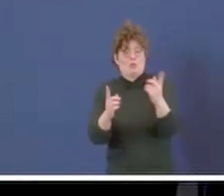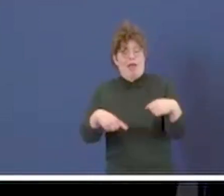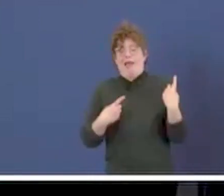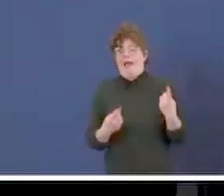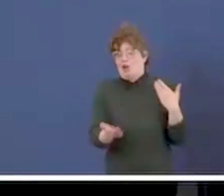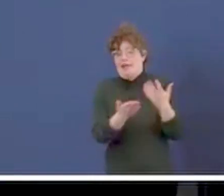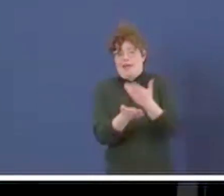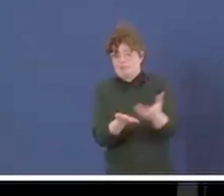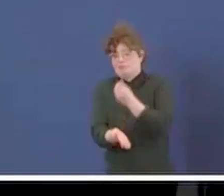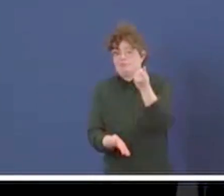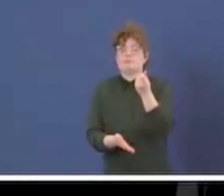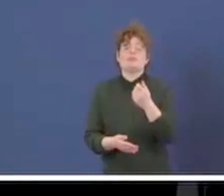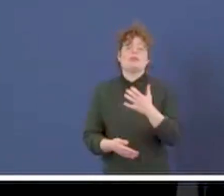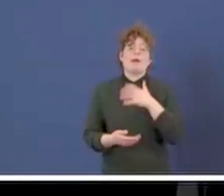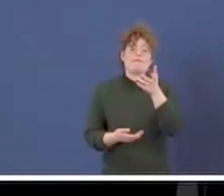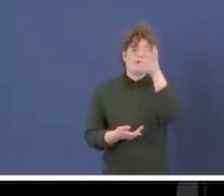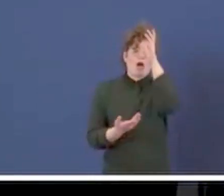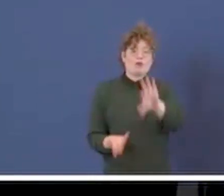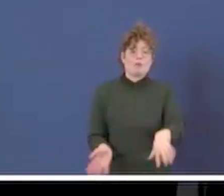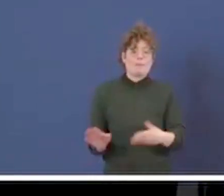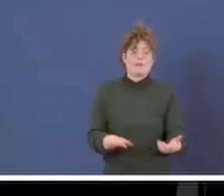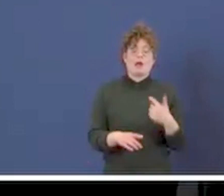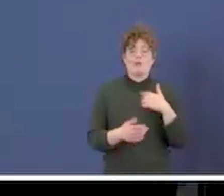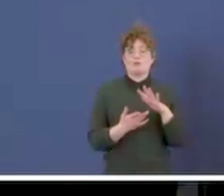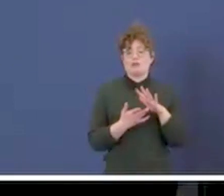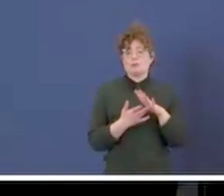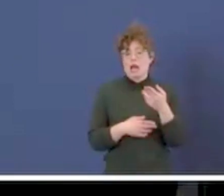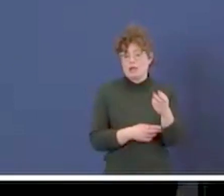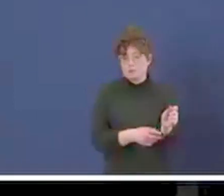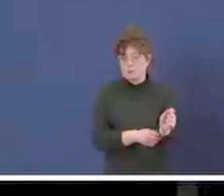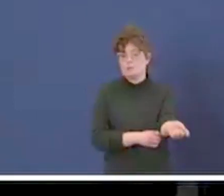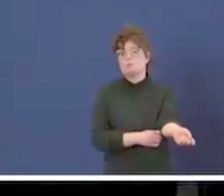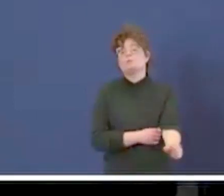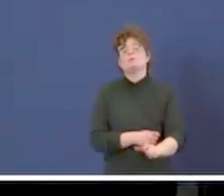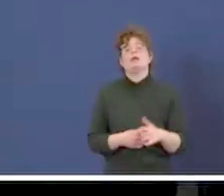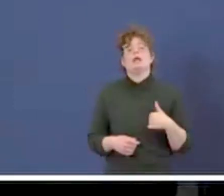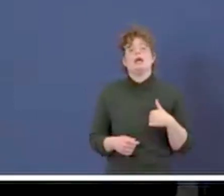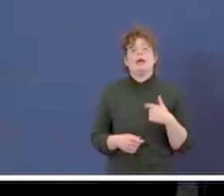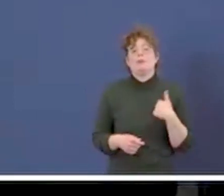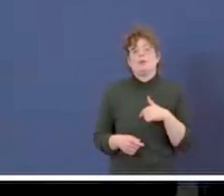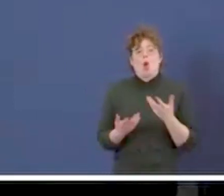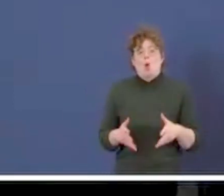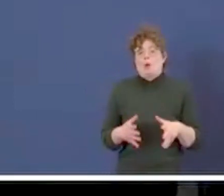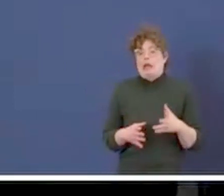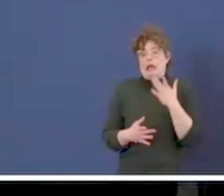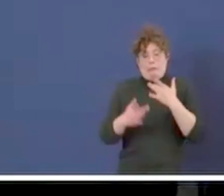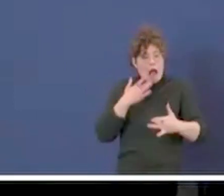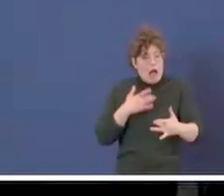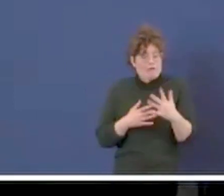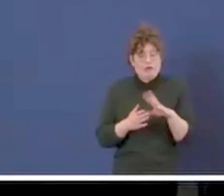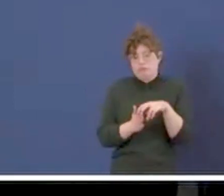get. My father passed away when I was a freshman in high school and plunged us already in poverty into